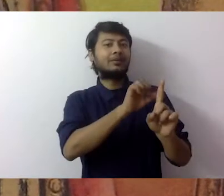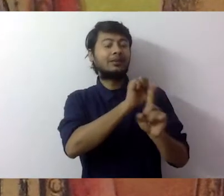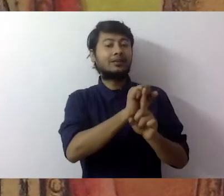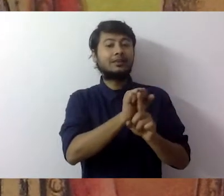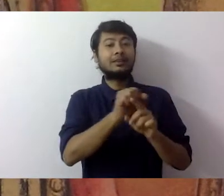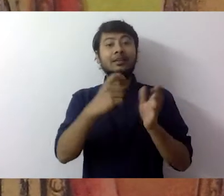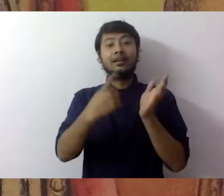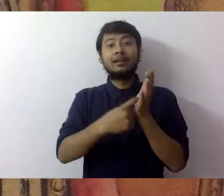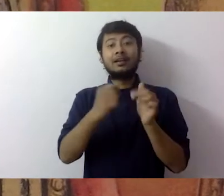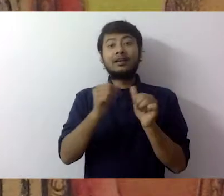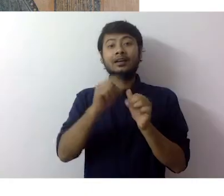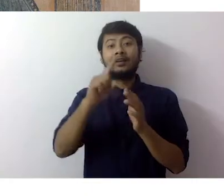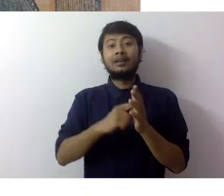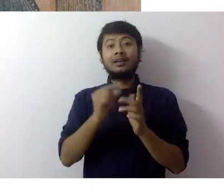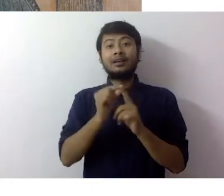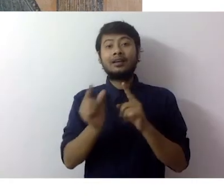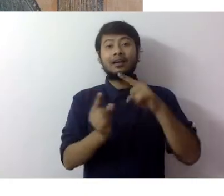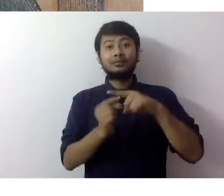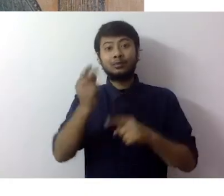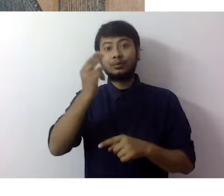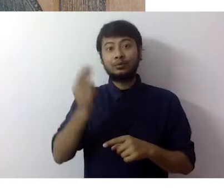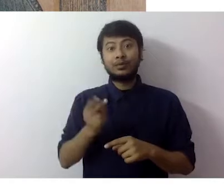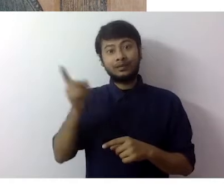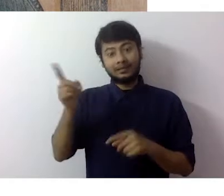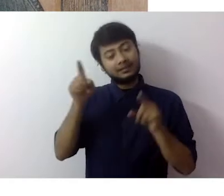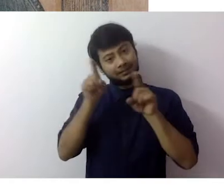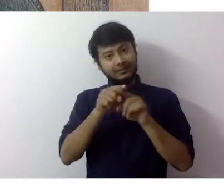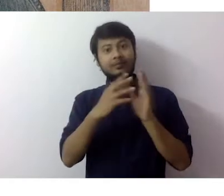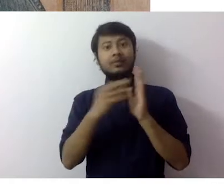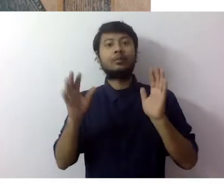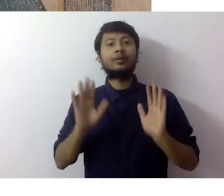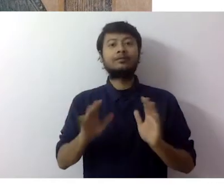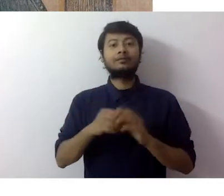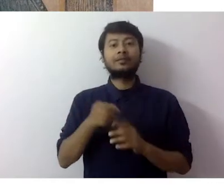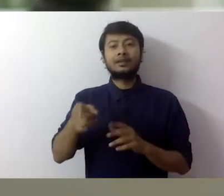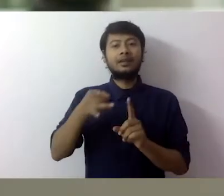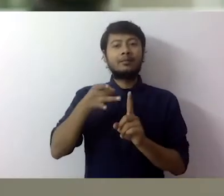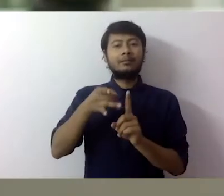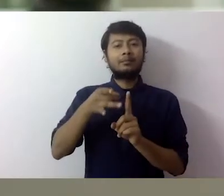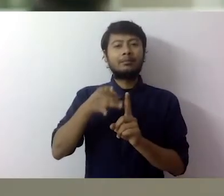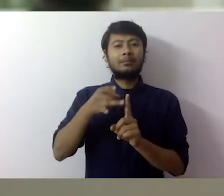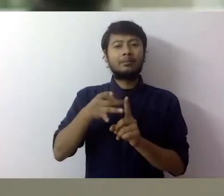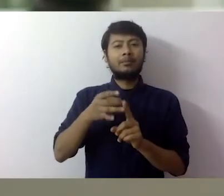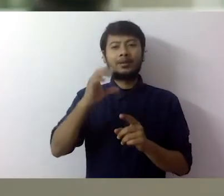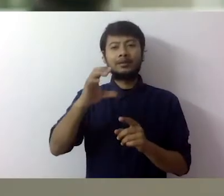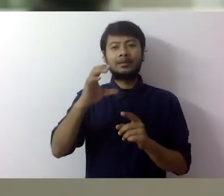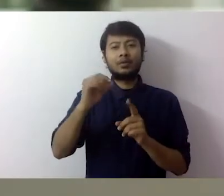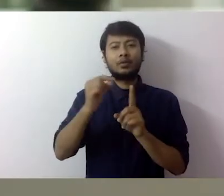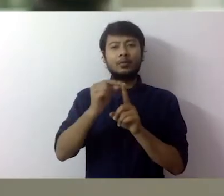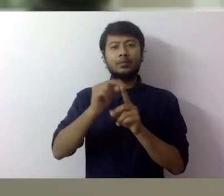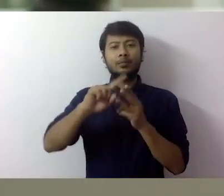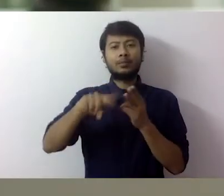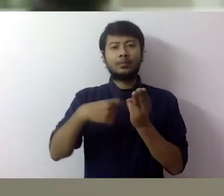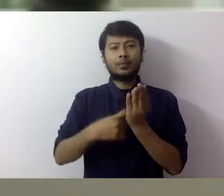being done by Rajput painters. This particular work is a relief print from a metal plate. A copper plate would have been engraved